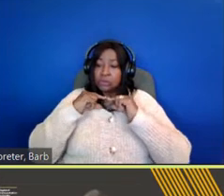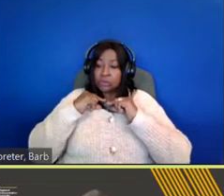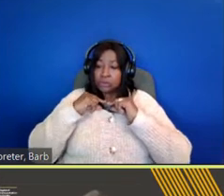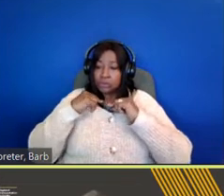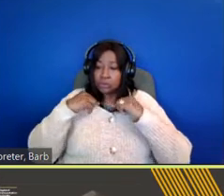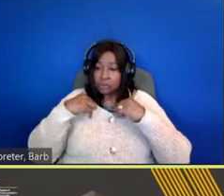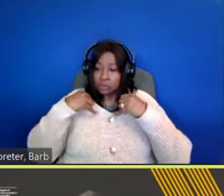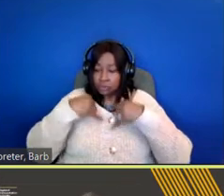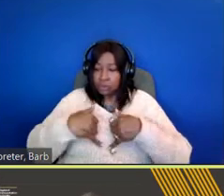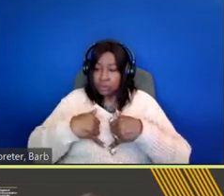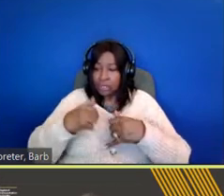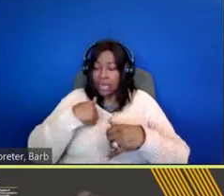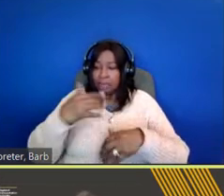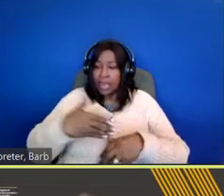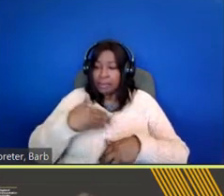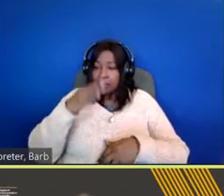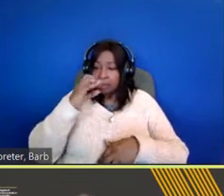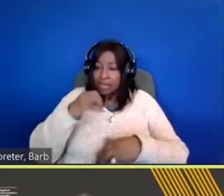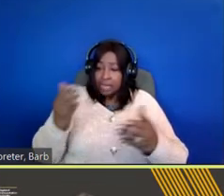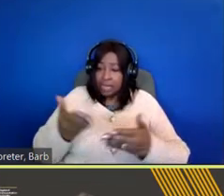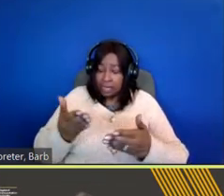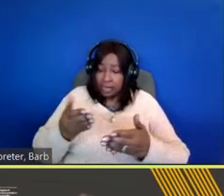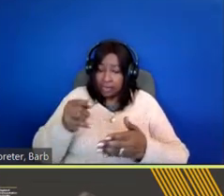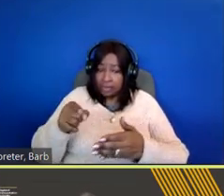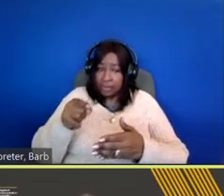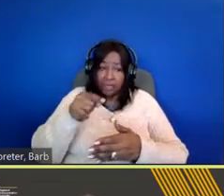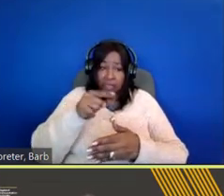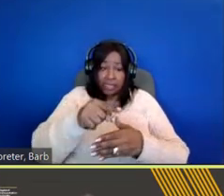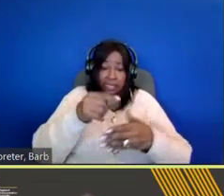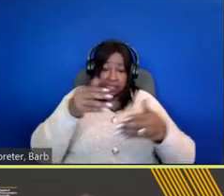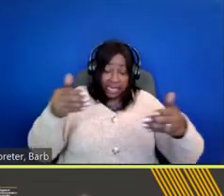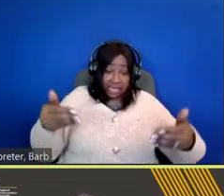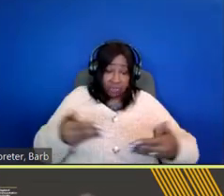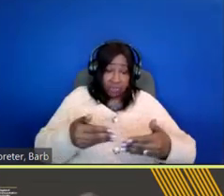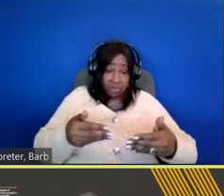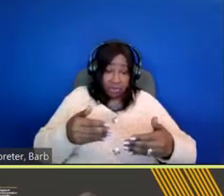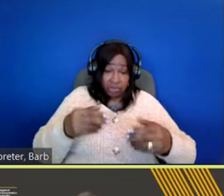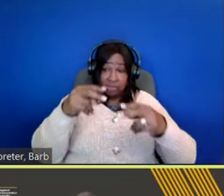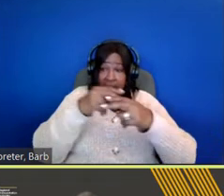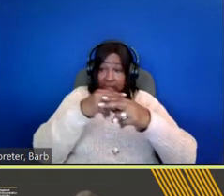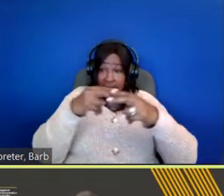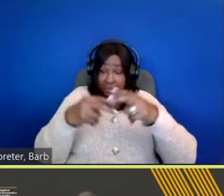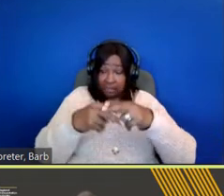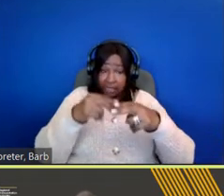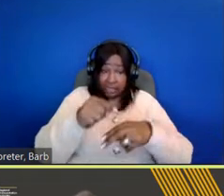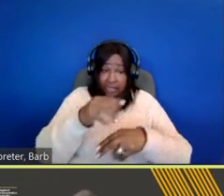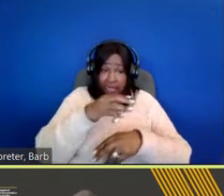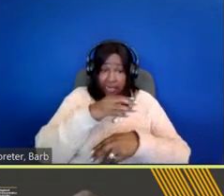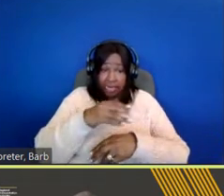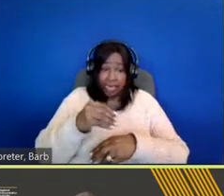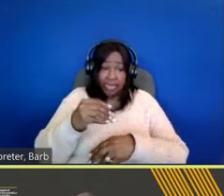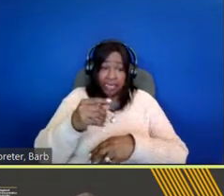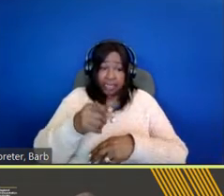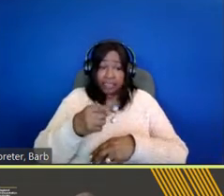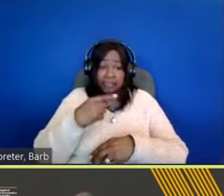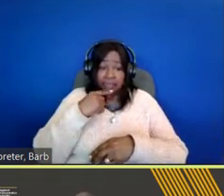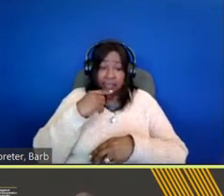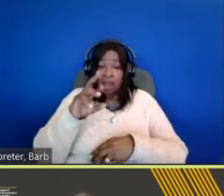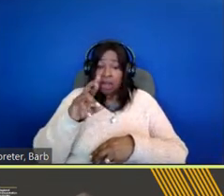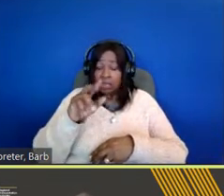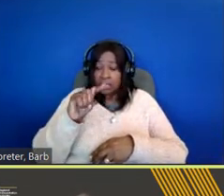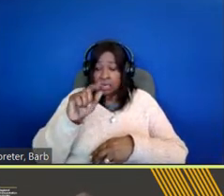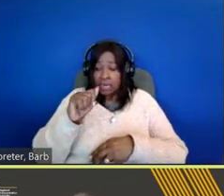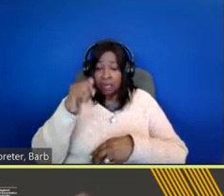you. On the screen is an introductory slide, and it says essentially the RTA presentation and